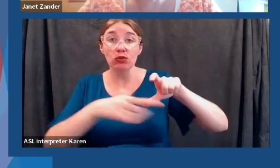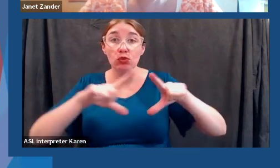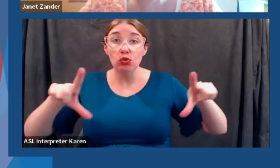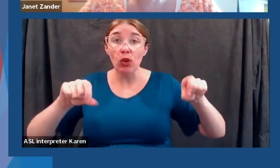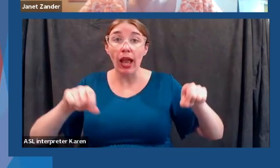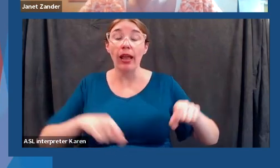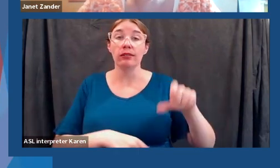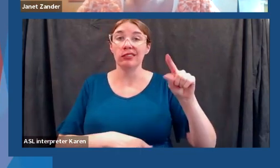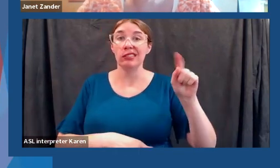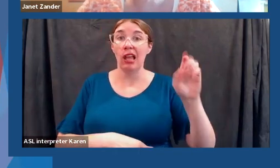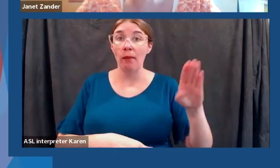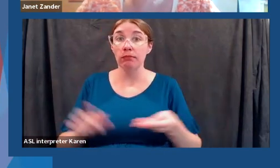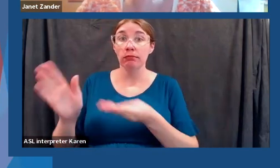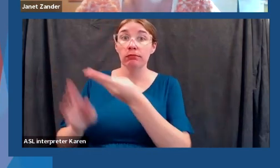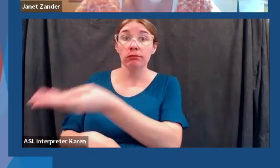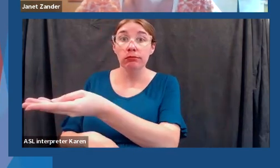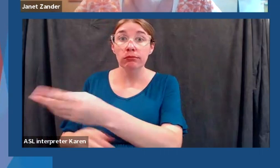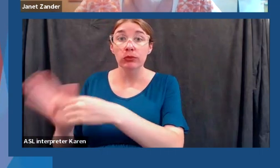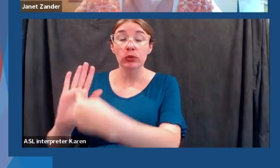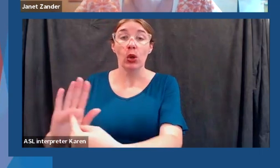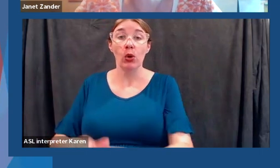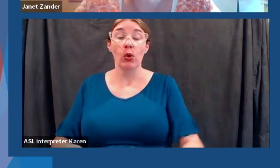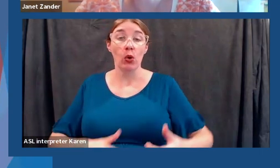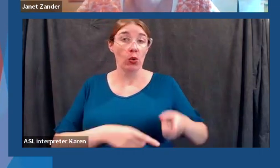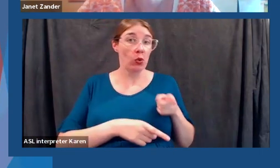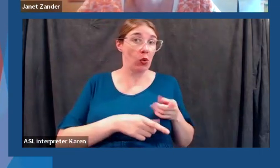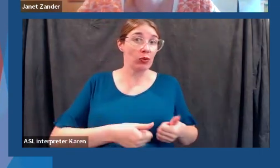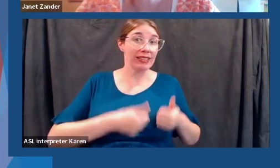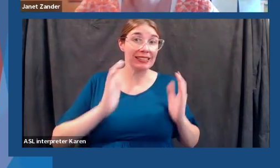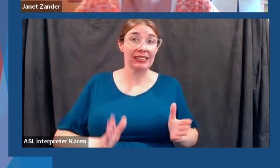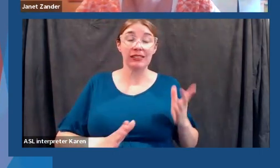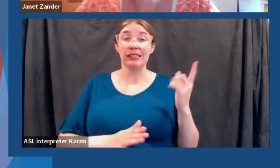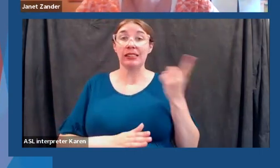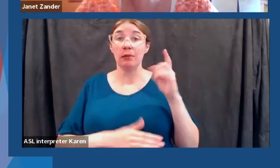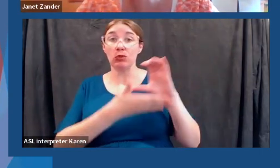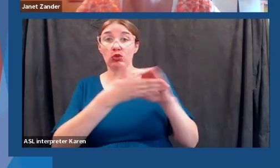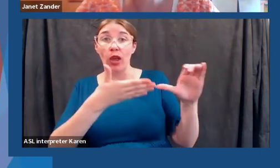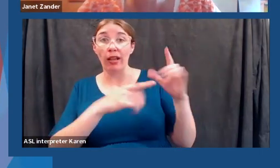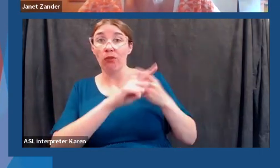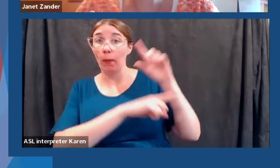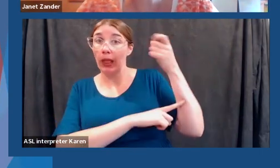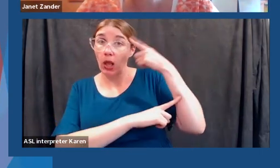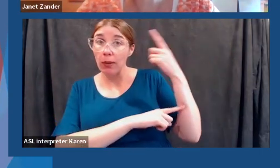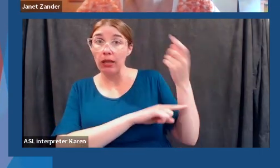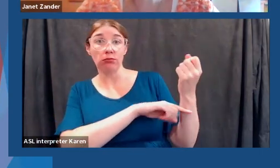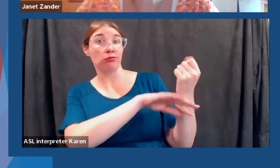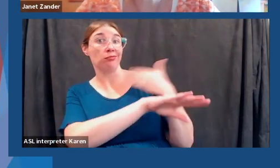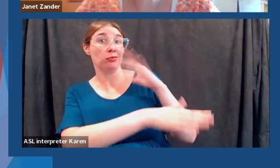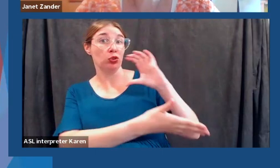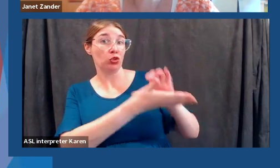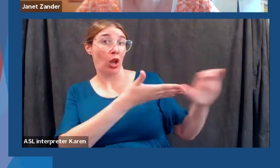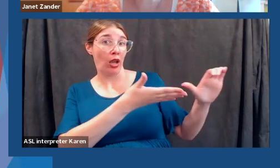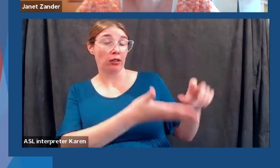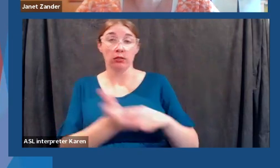could also use a check or some other document that's been issued by a unit of government to show that they are who they say they